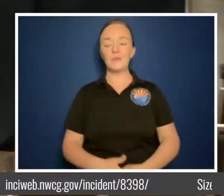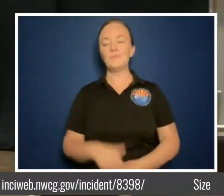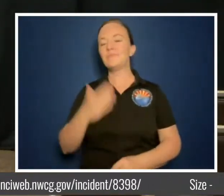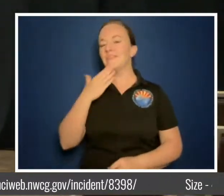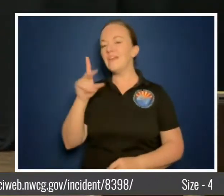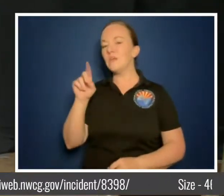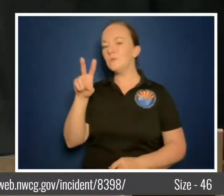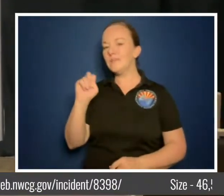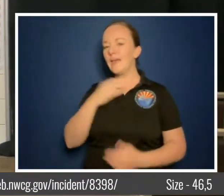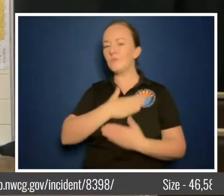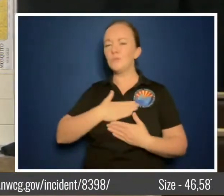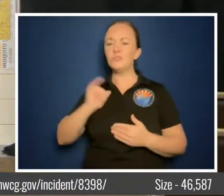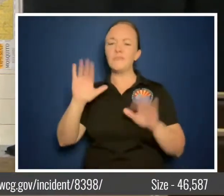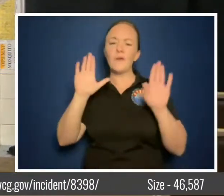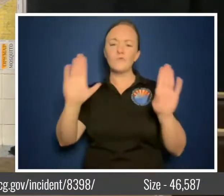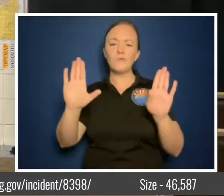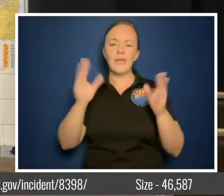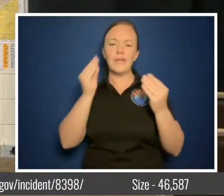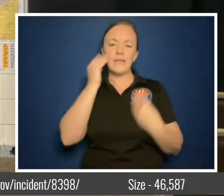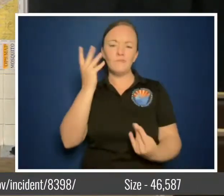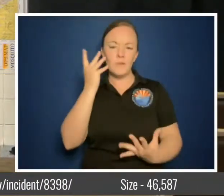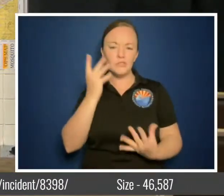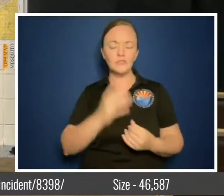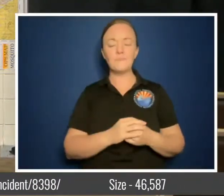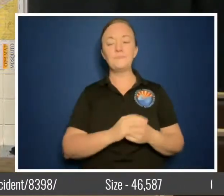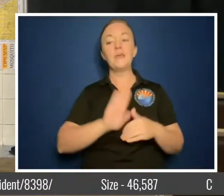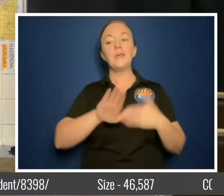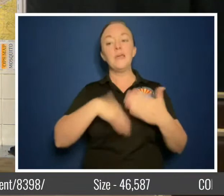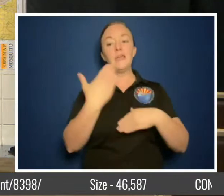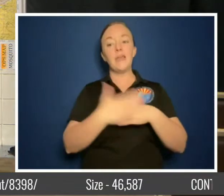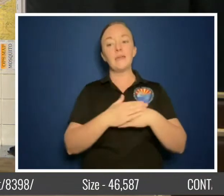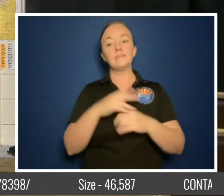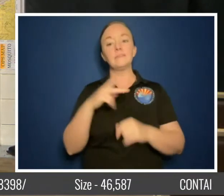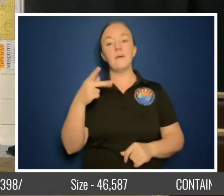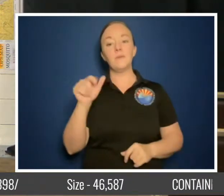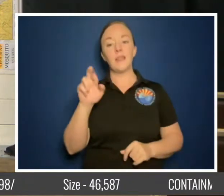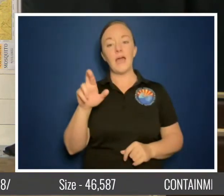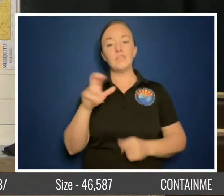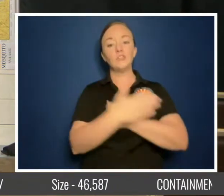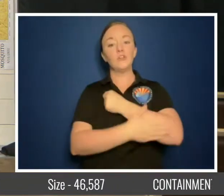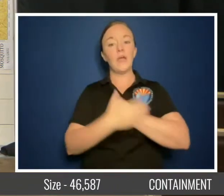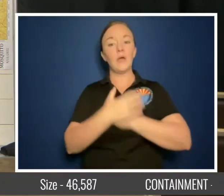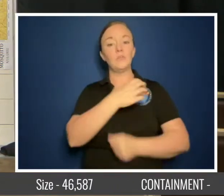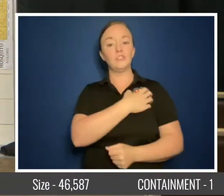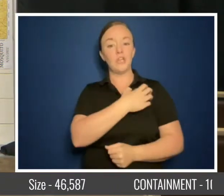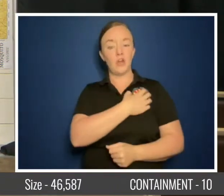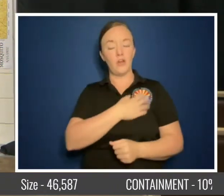Great information out there. So next up, we're going to bring up Placer County Sheriff Lieutenant Josh Barnhart.